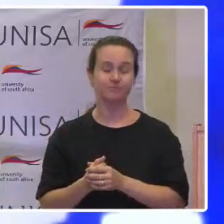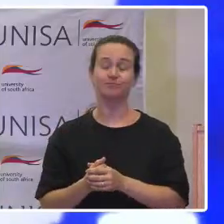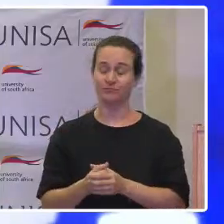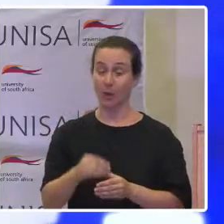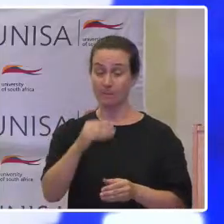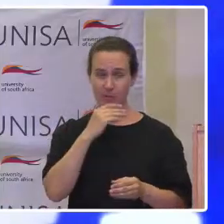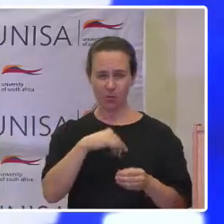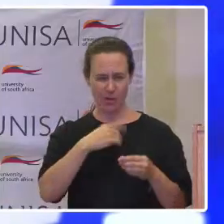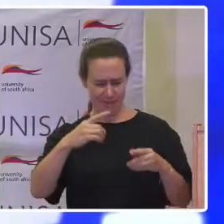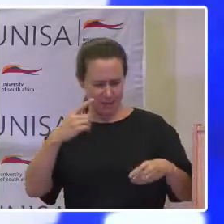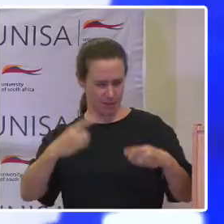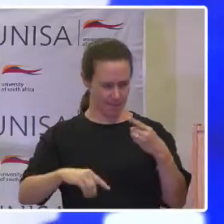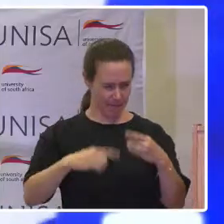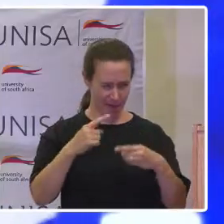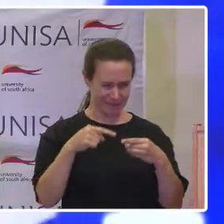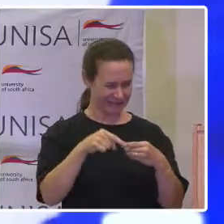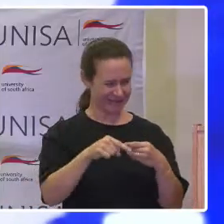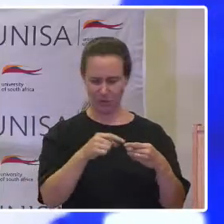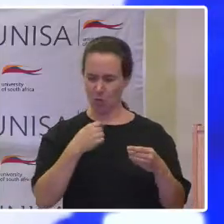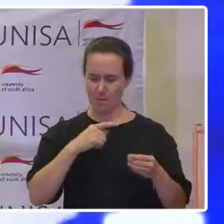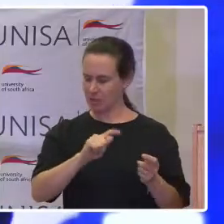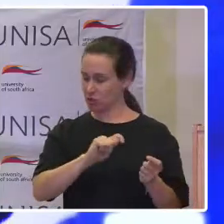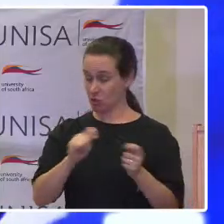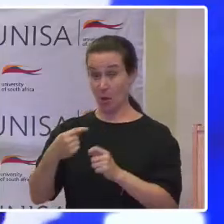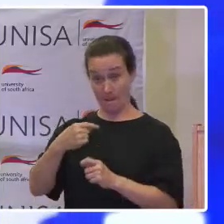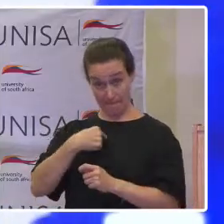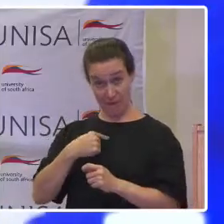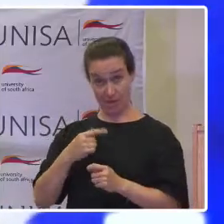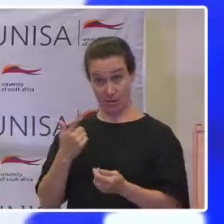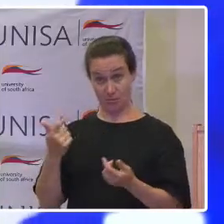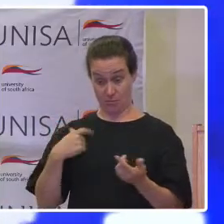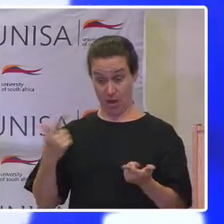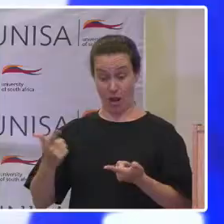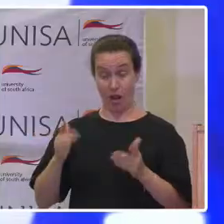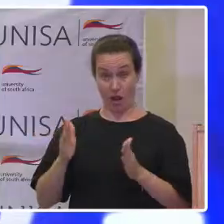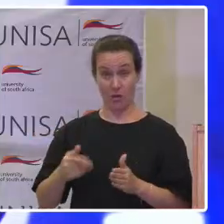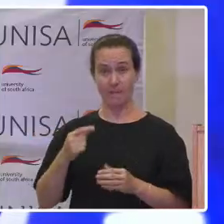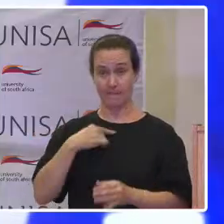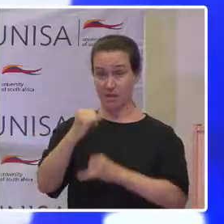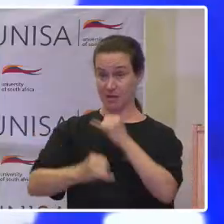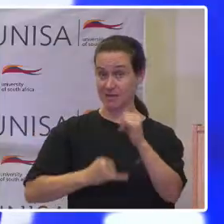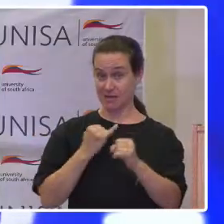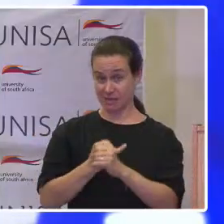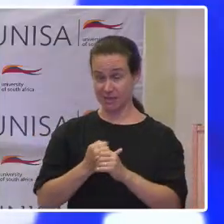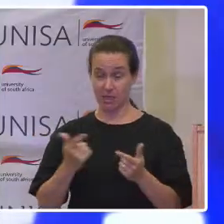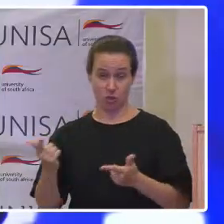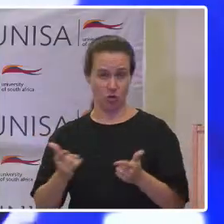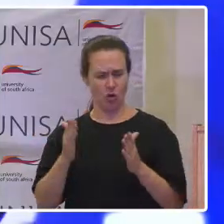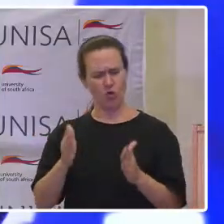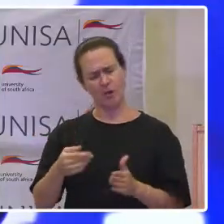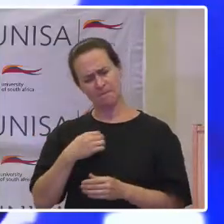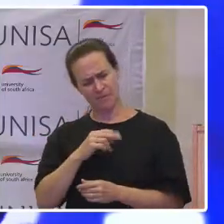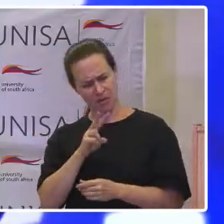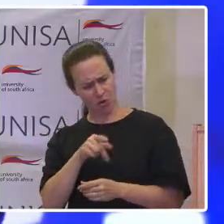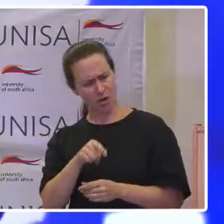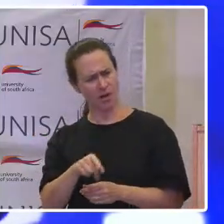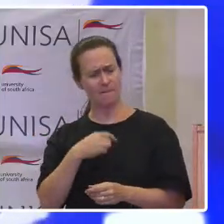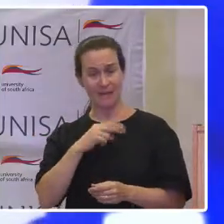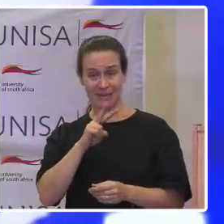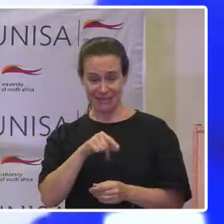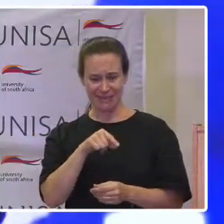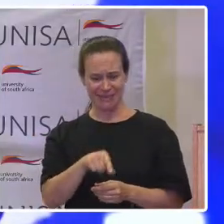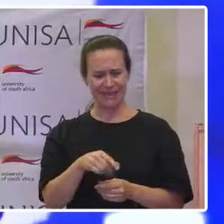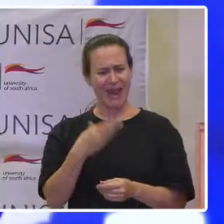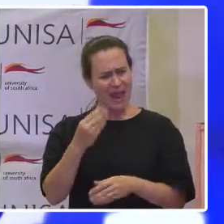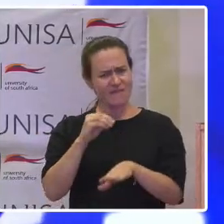shifted. Because as an international lawyer, I've looked at these documents from a purely positive perspective, and you begin to see that there's